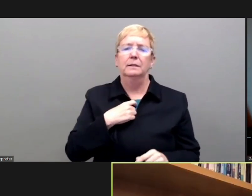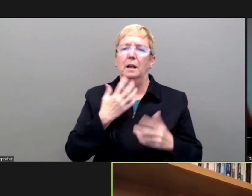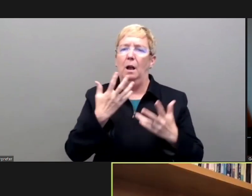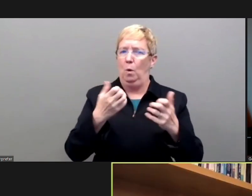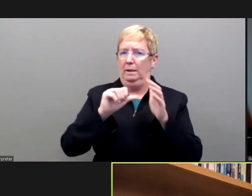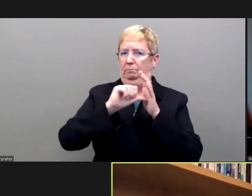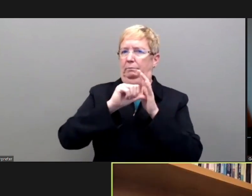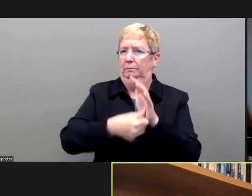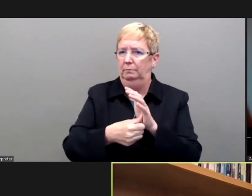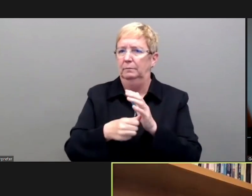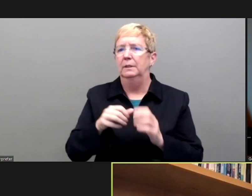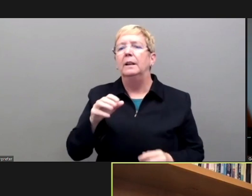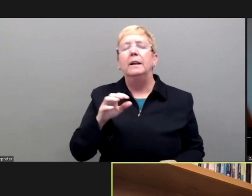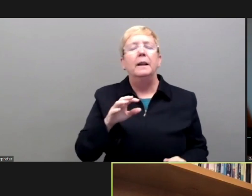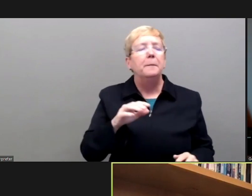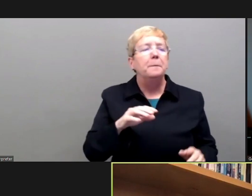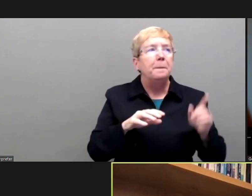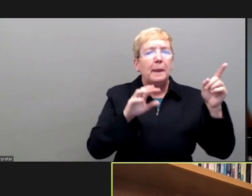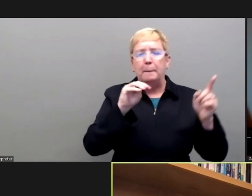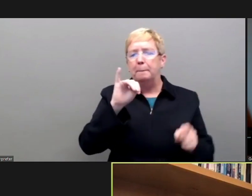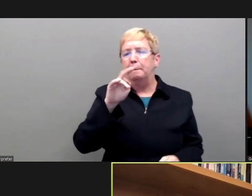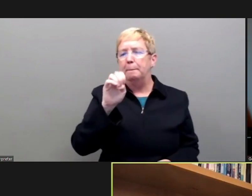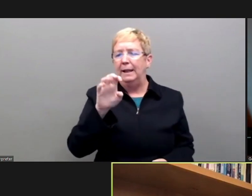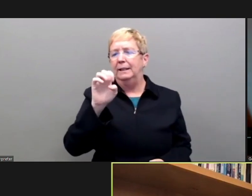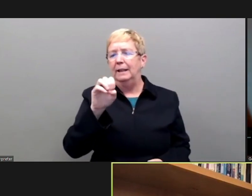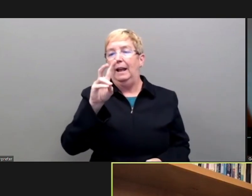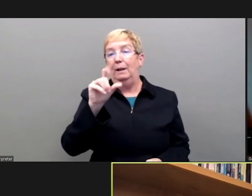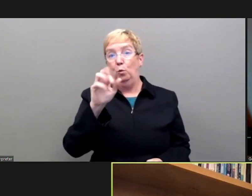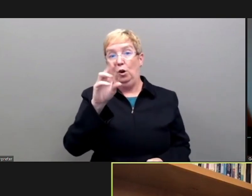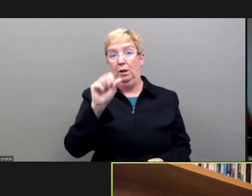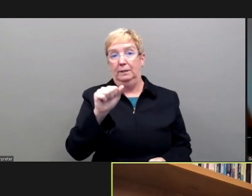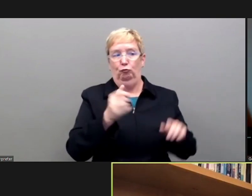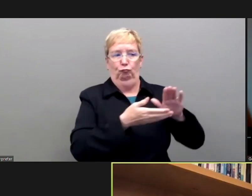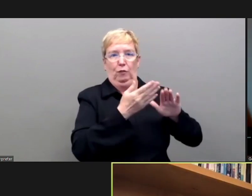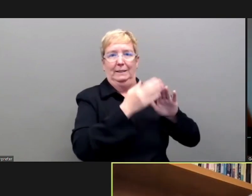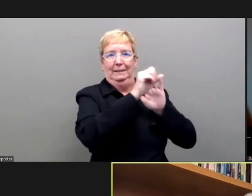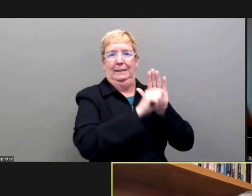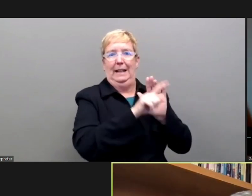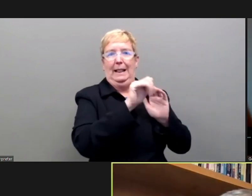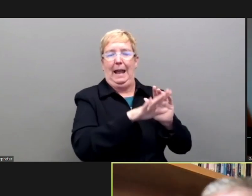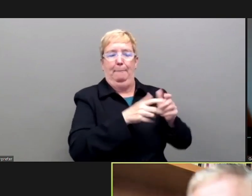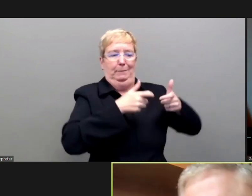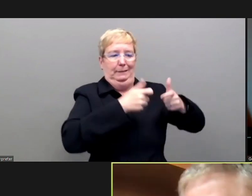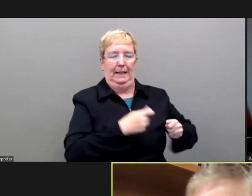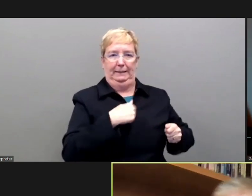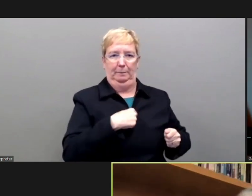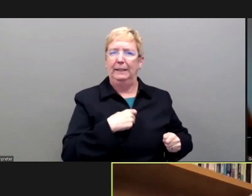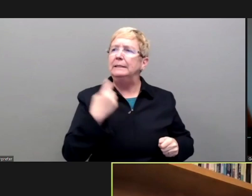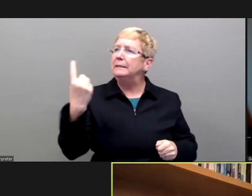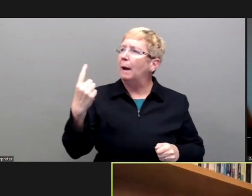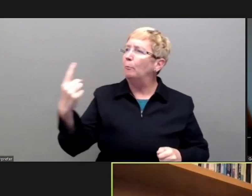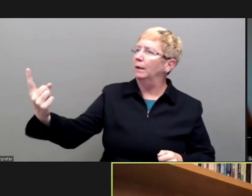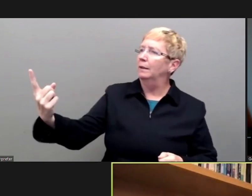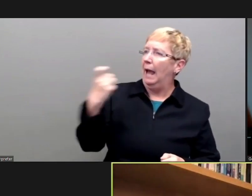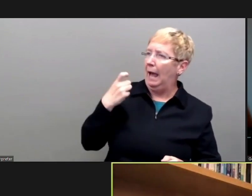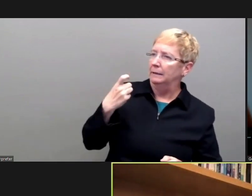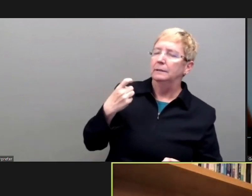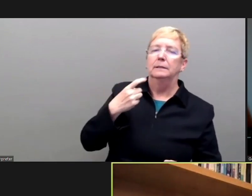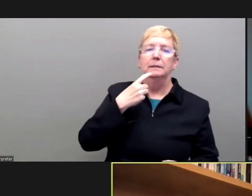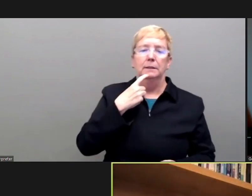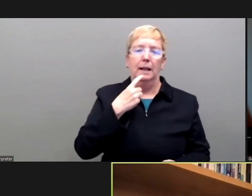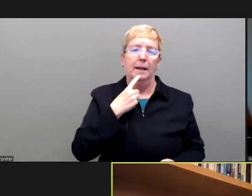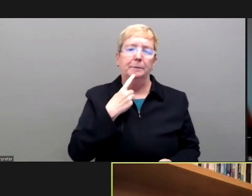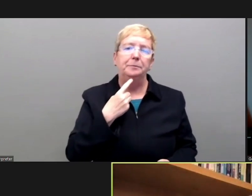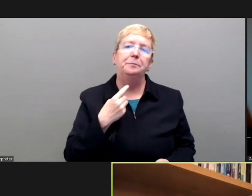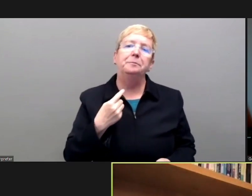Mike Edwards, who directs our state lab, texted me. Someone asked about the assertion that perhaps